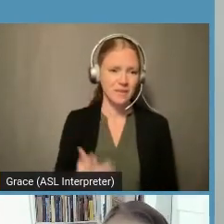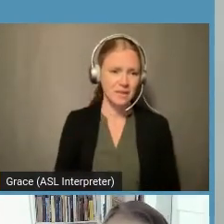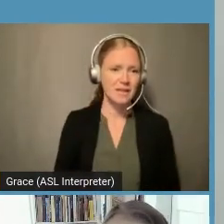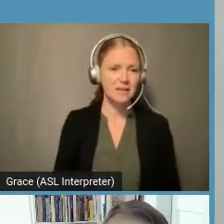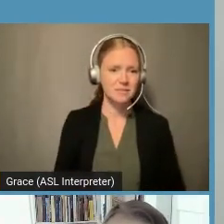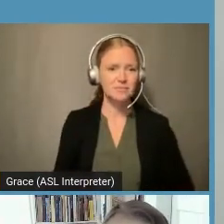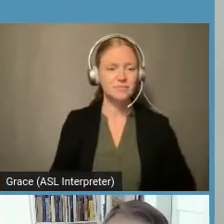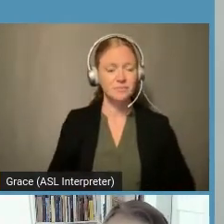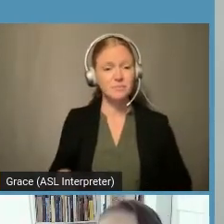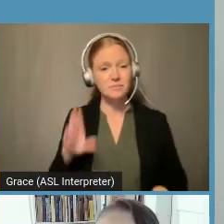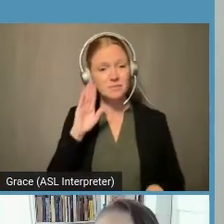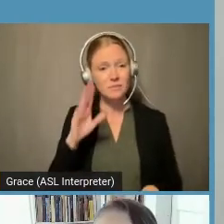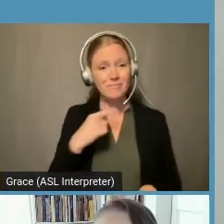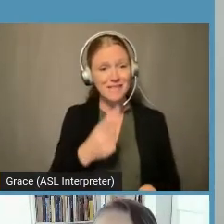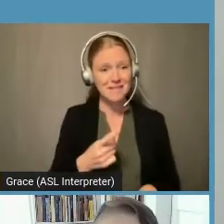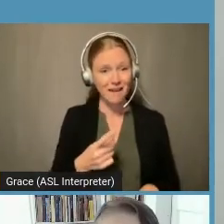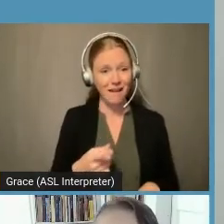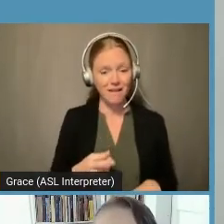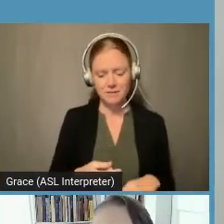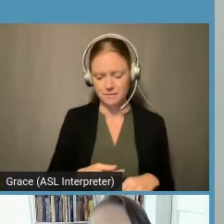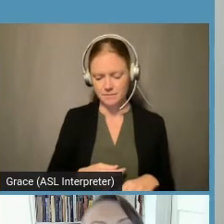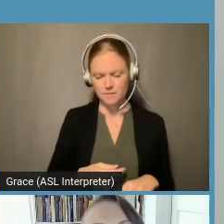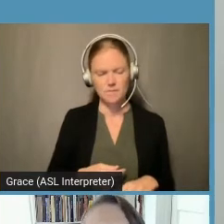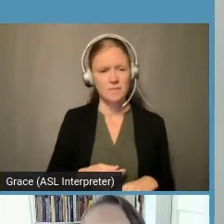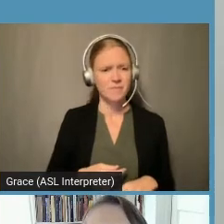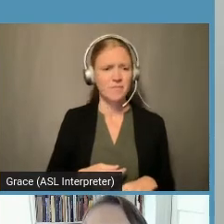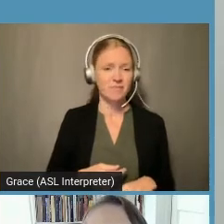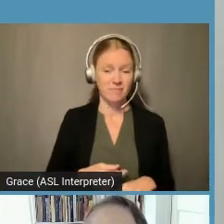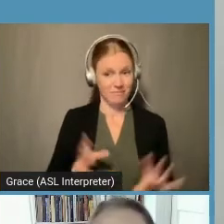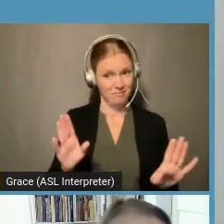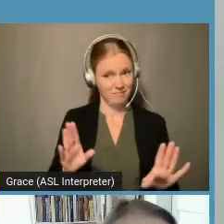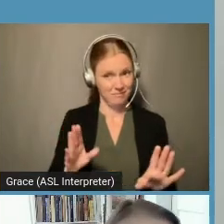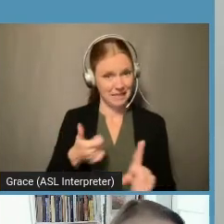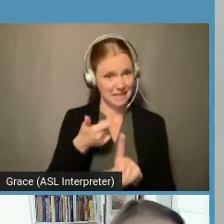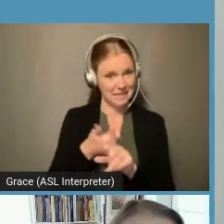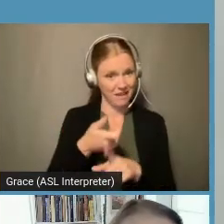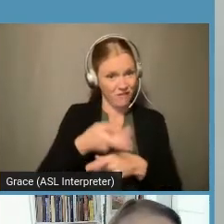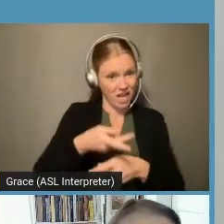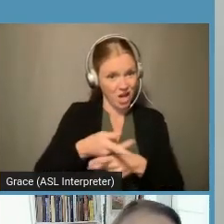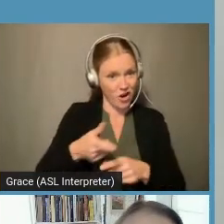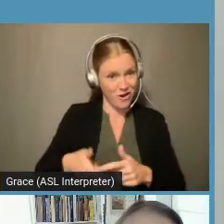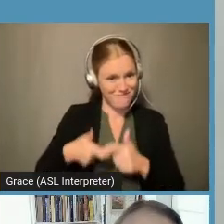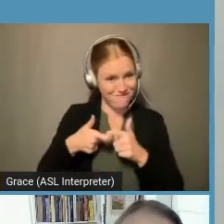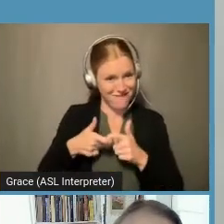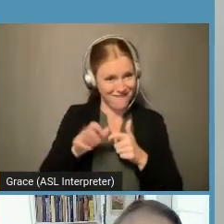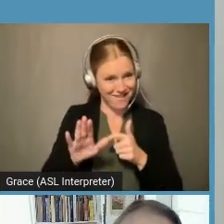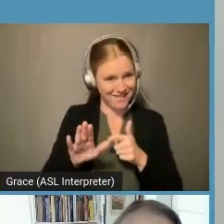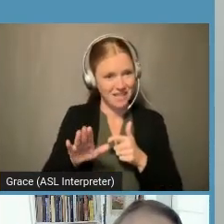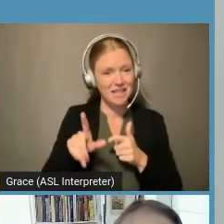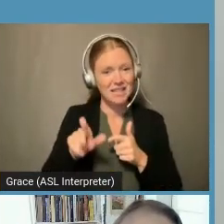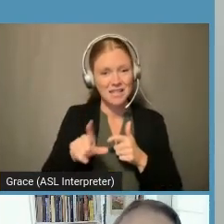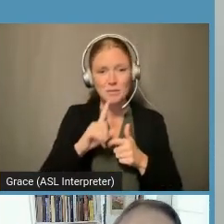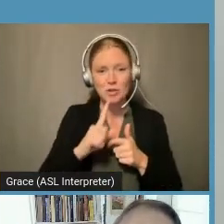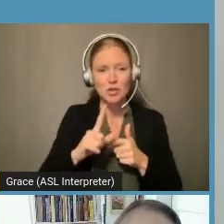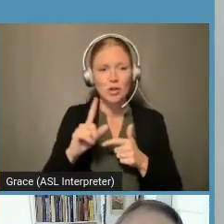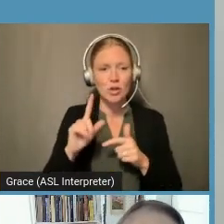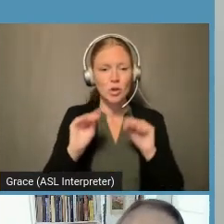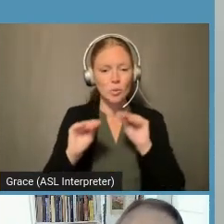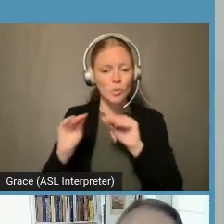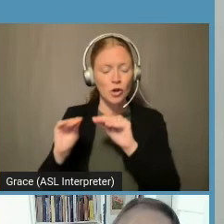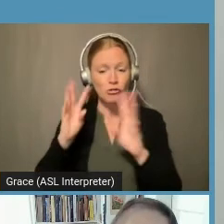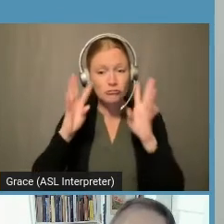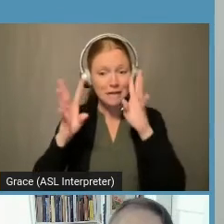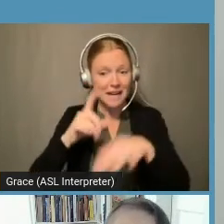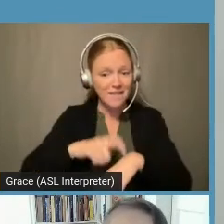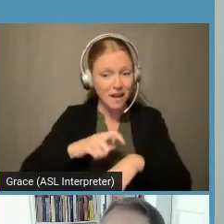the thing I will say about that though, is just like a self-care pause, is to put creative time and rest